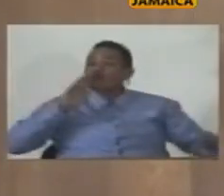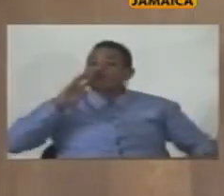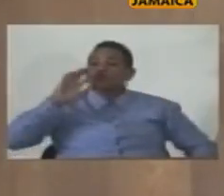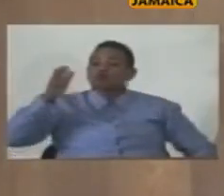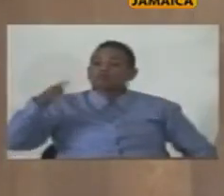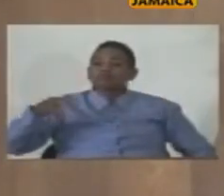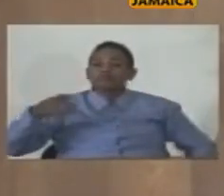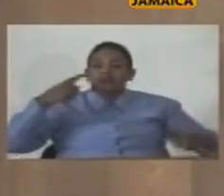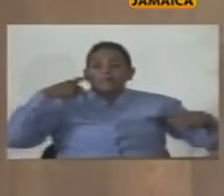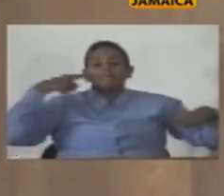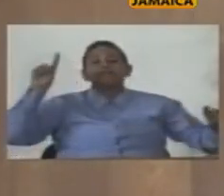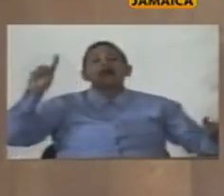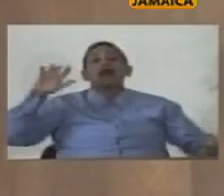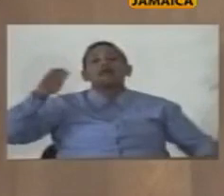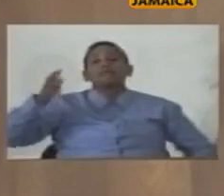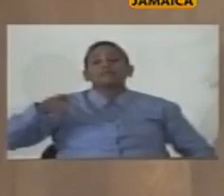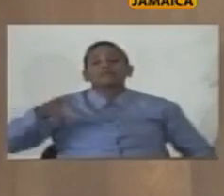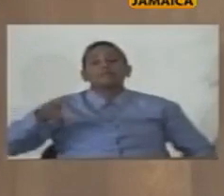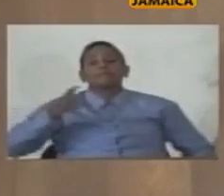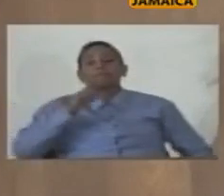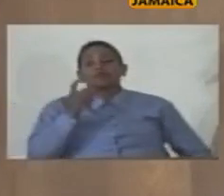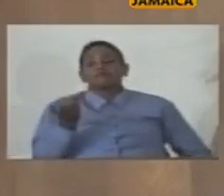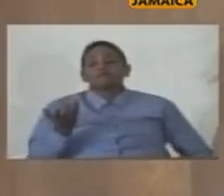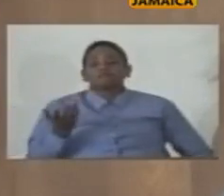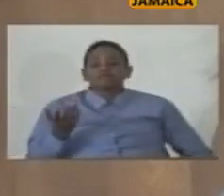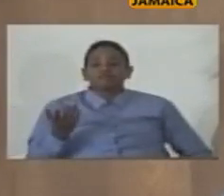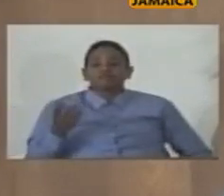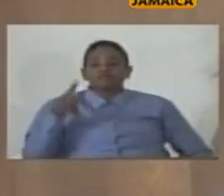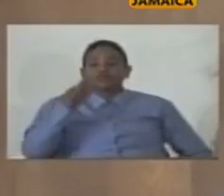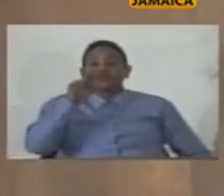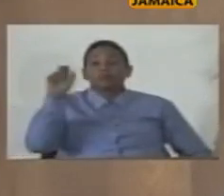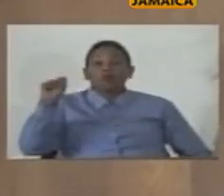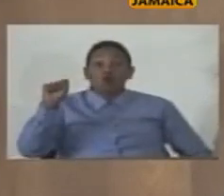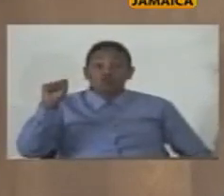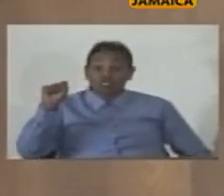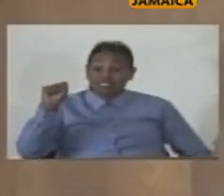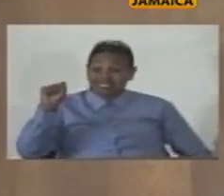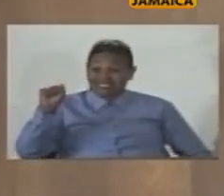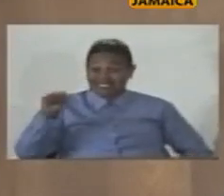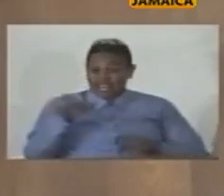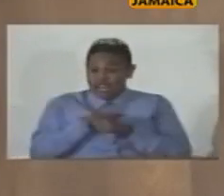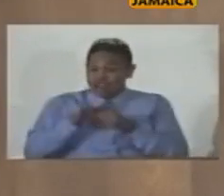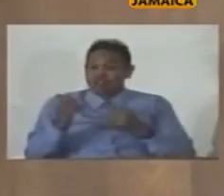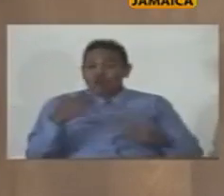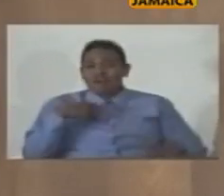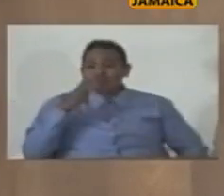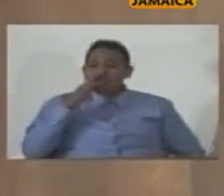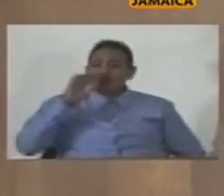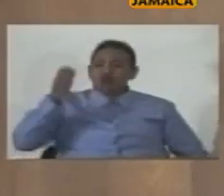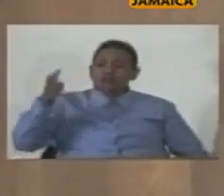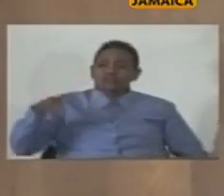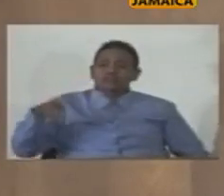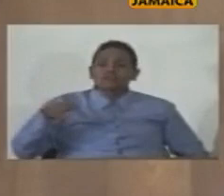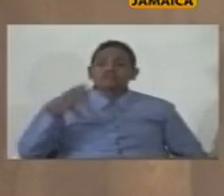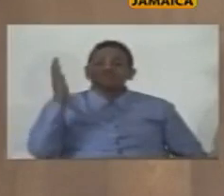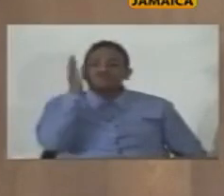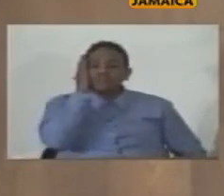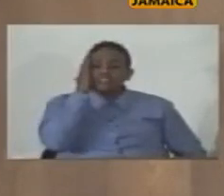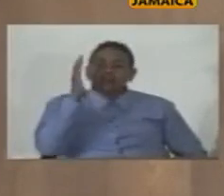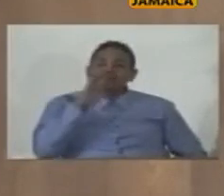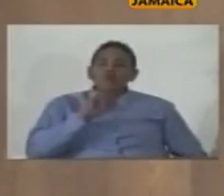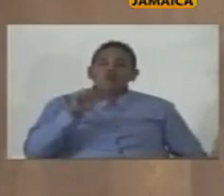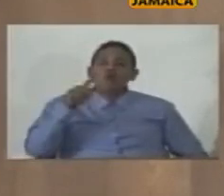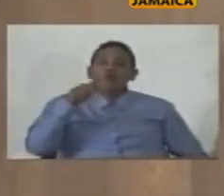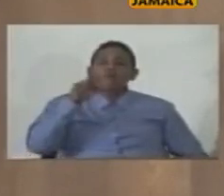piped water. Gibbs Avenue in Porus now has piped water. Residents of Old Porus now have